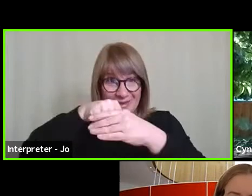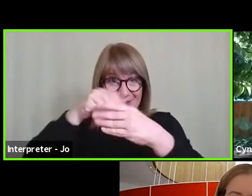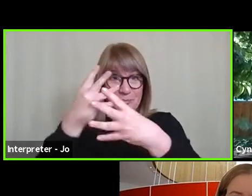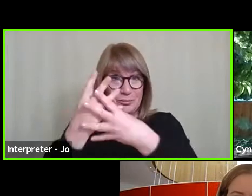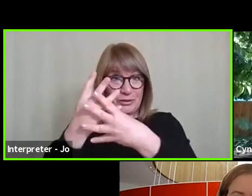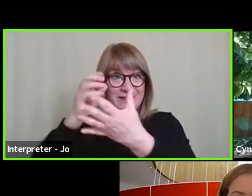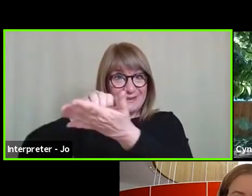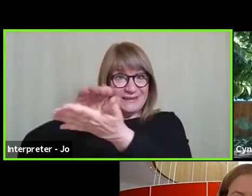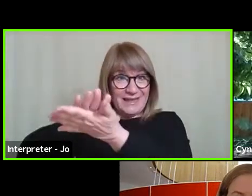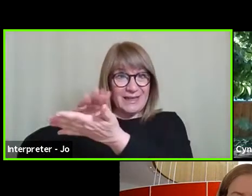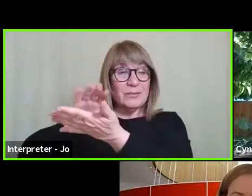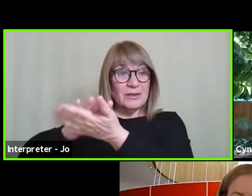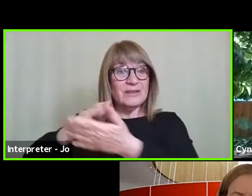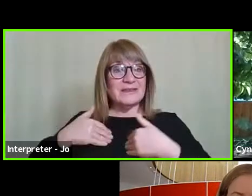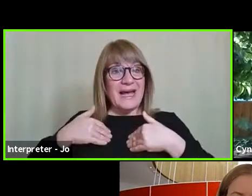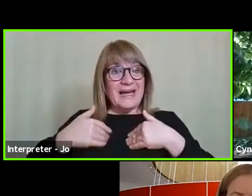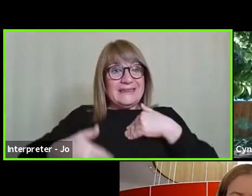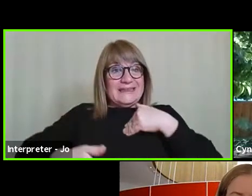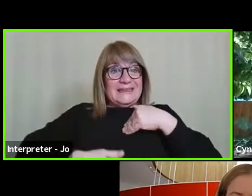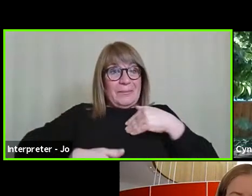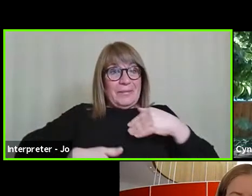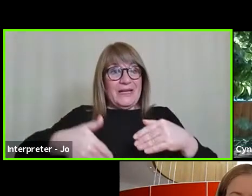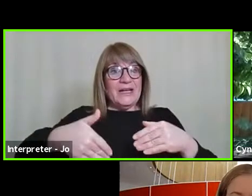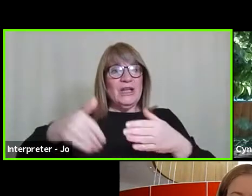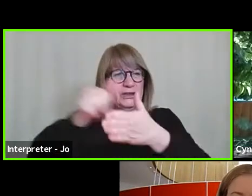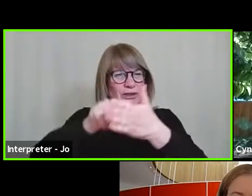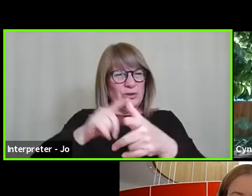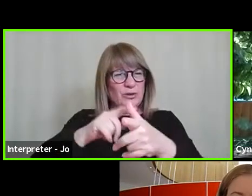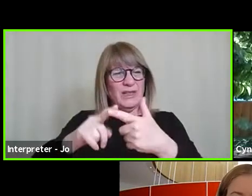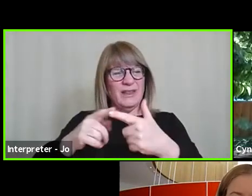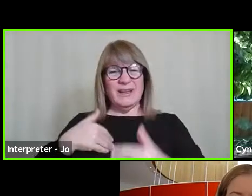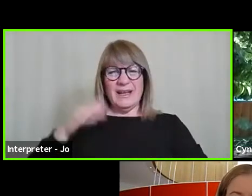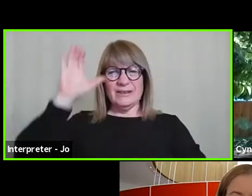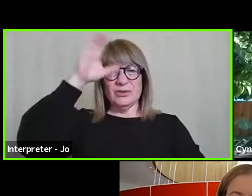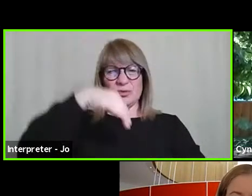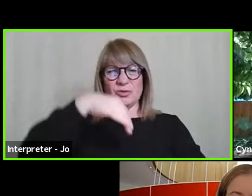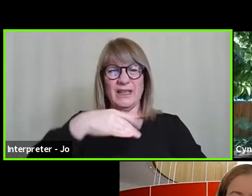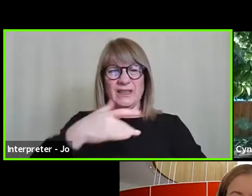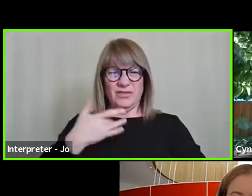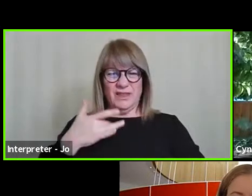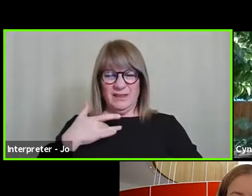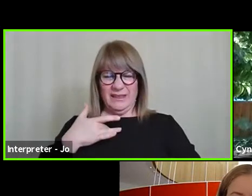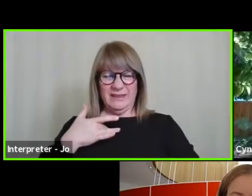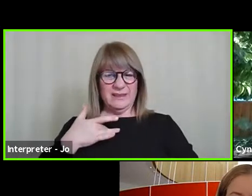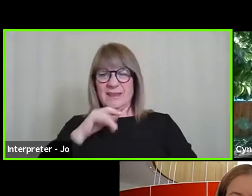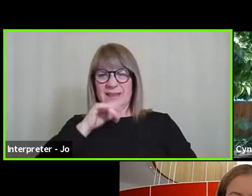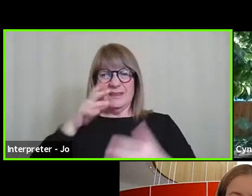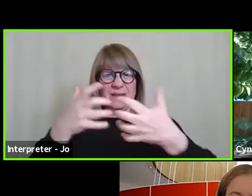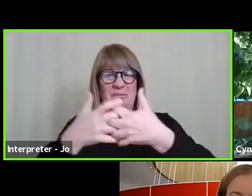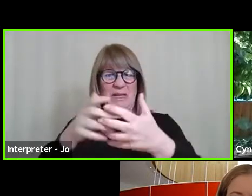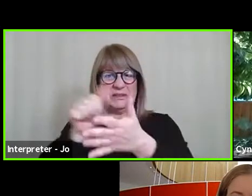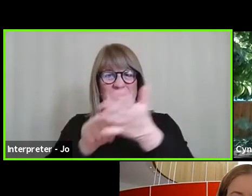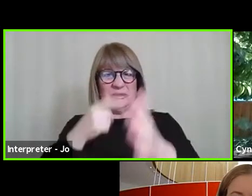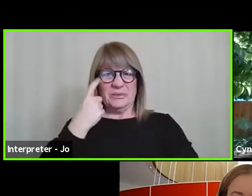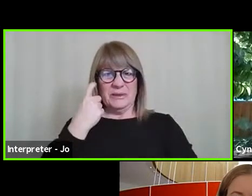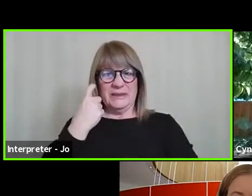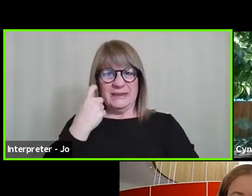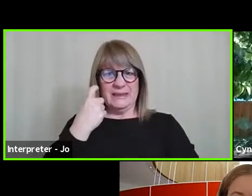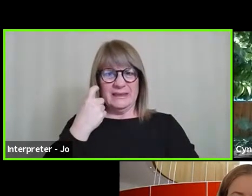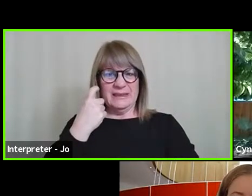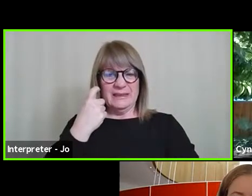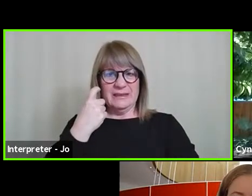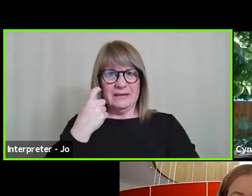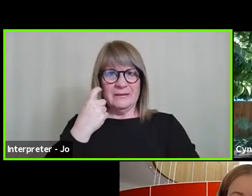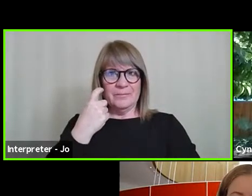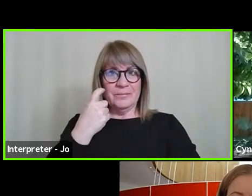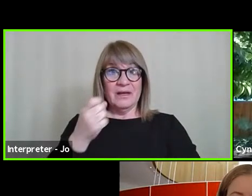surgeries and then had very peculiar symptoms afterwards that didn't match what their surgeries were um and those symptoms were we